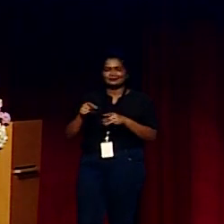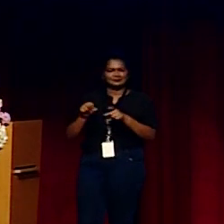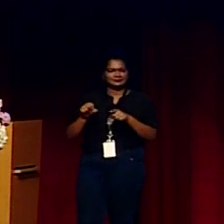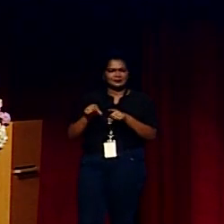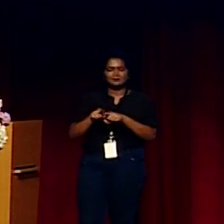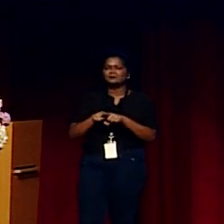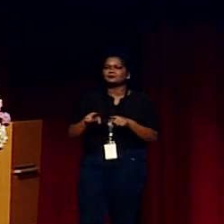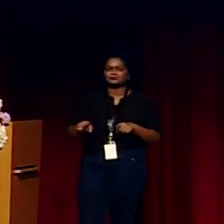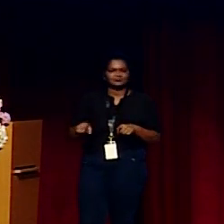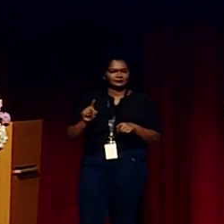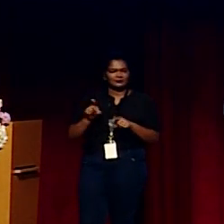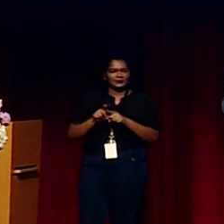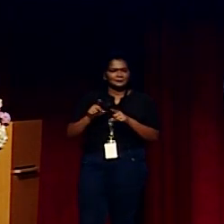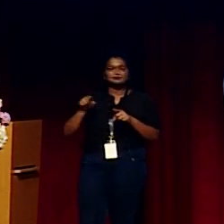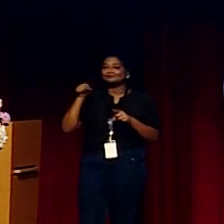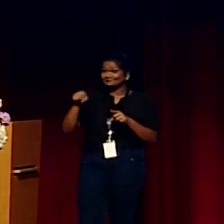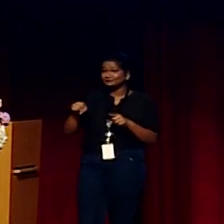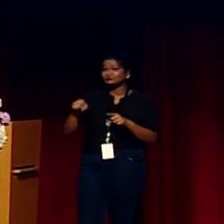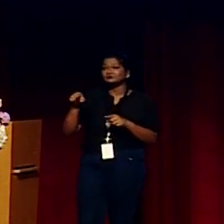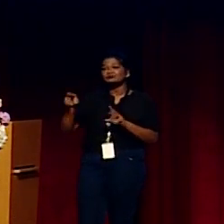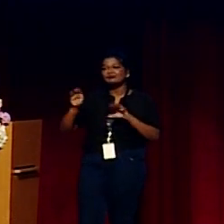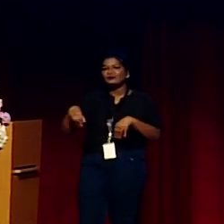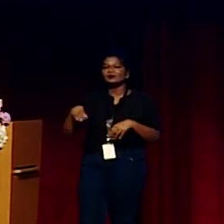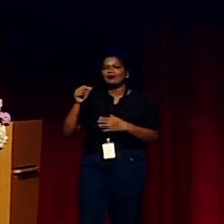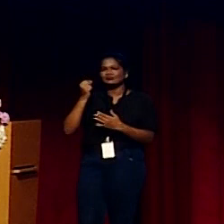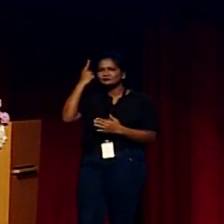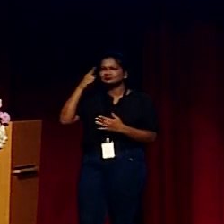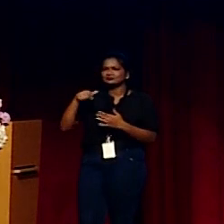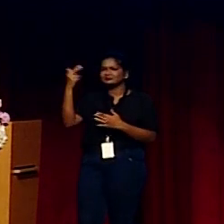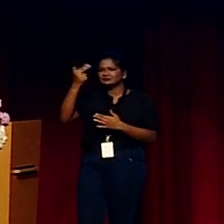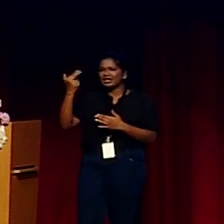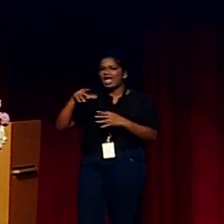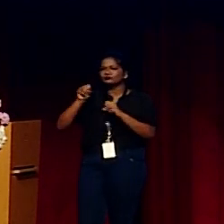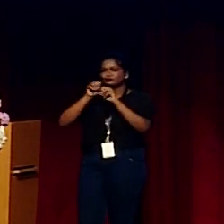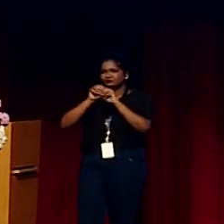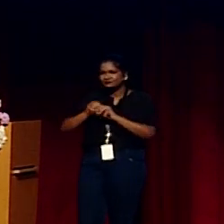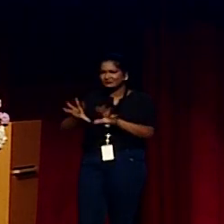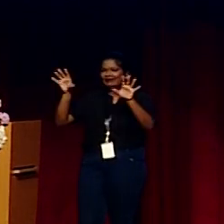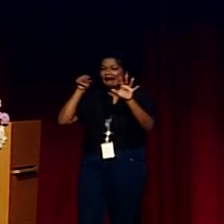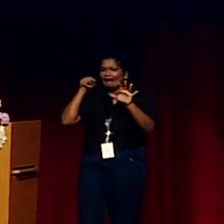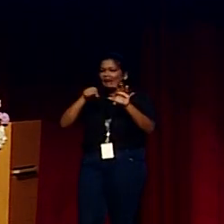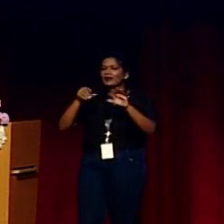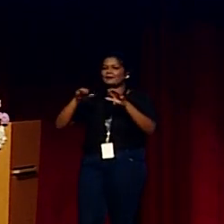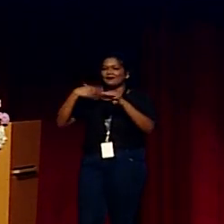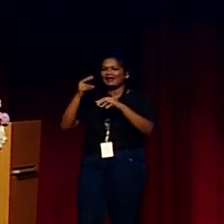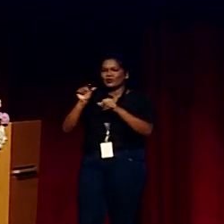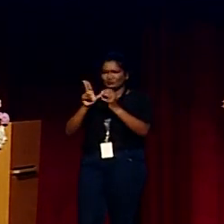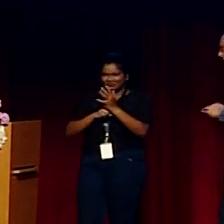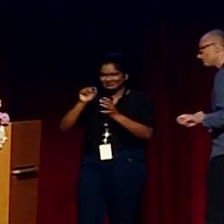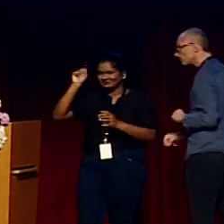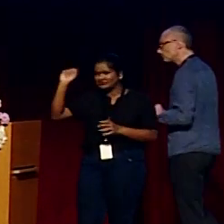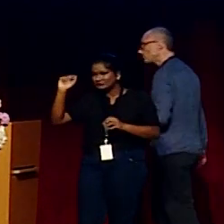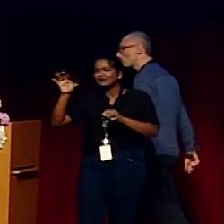which is called TIXI, and then it's being generated, and it's being generated